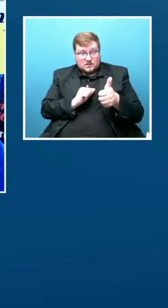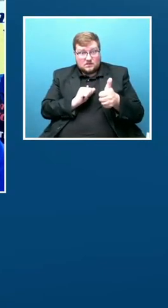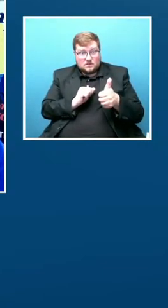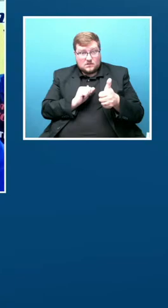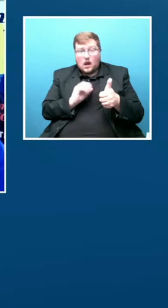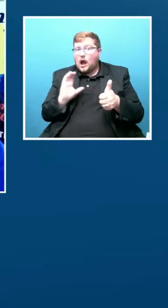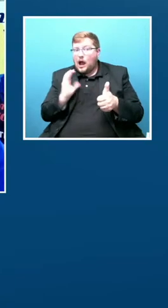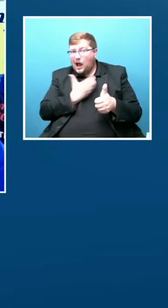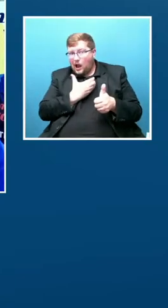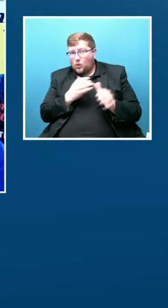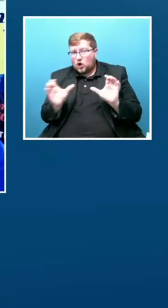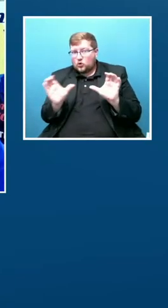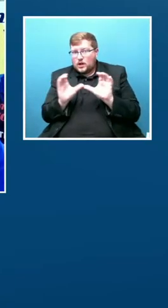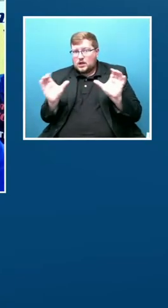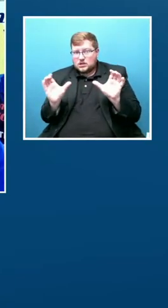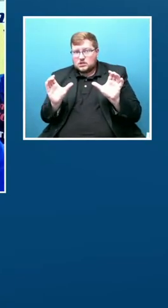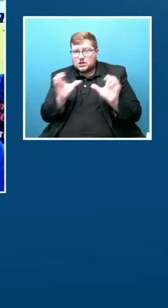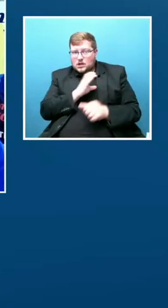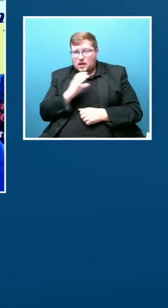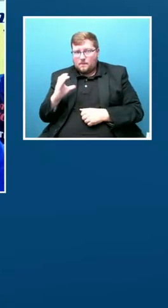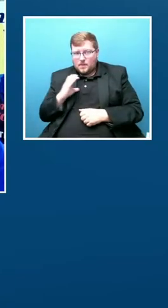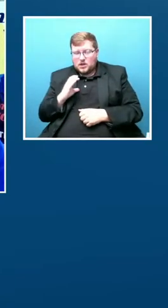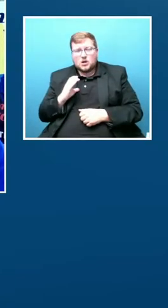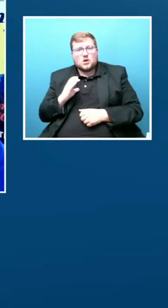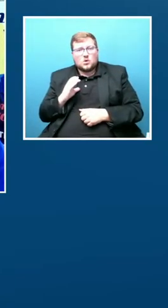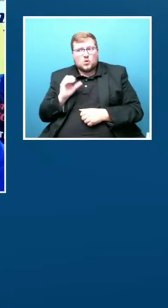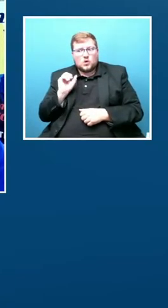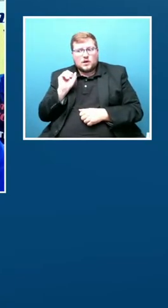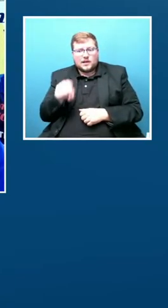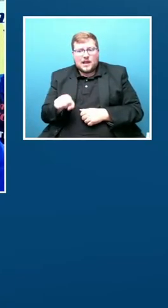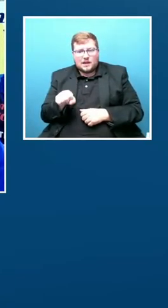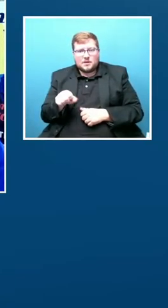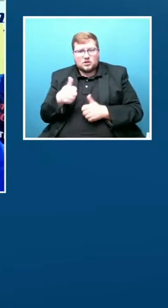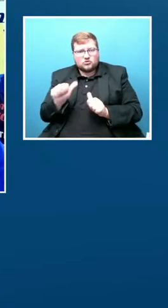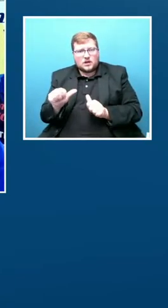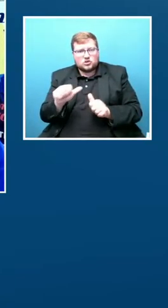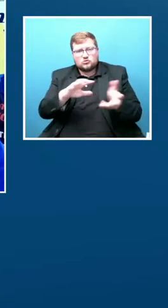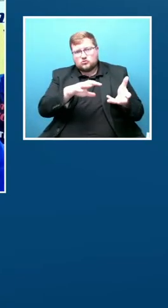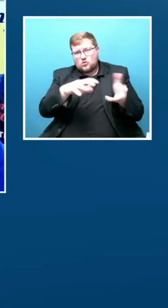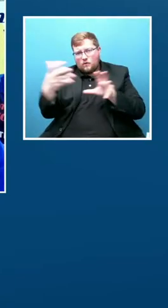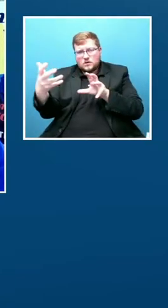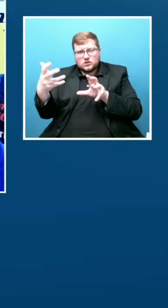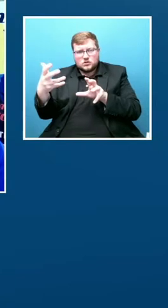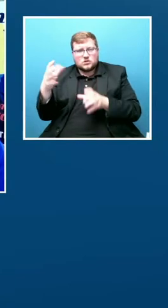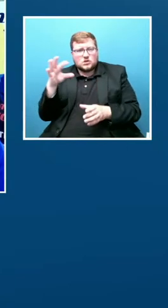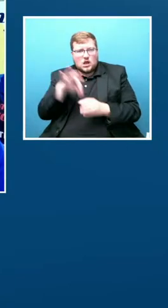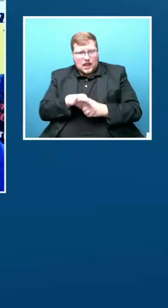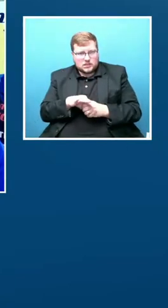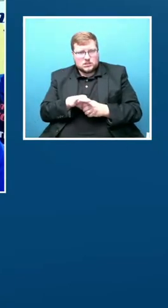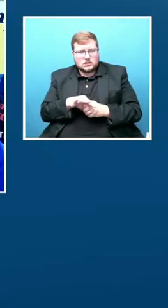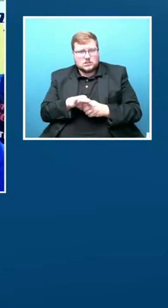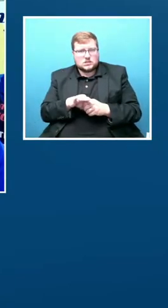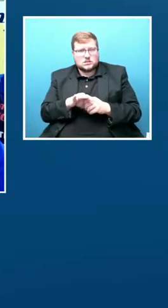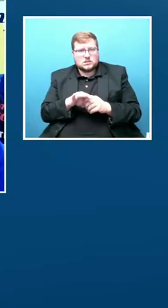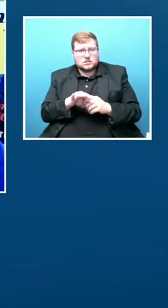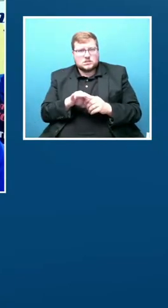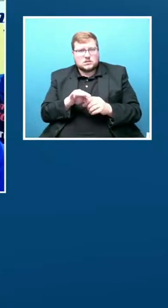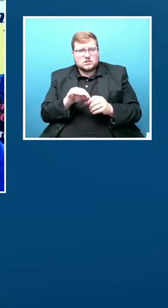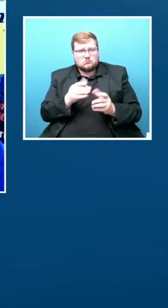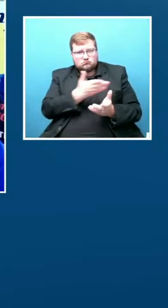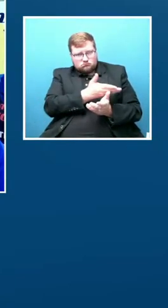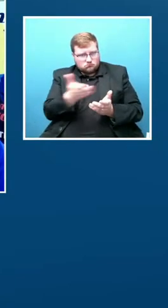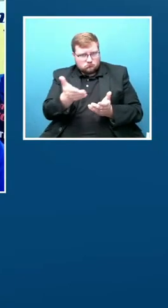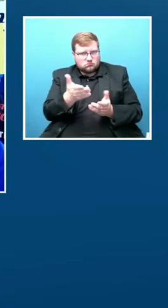specifically our credentials committee, is in the business of trying to overturn a duly elected slate of